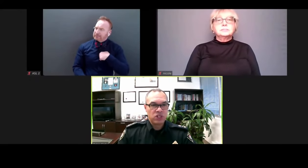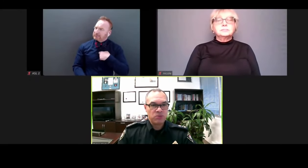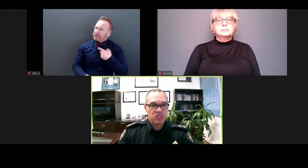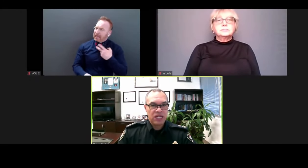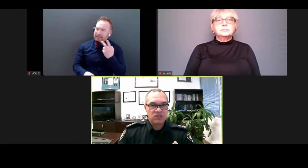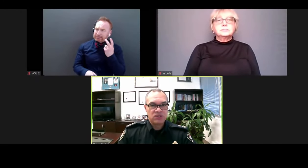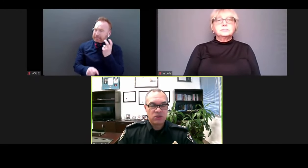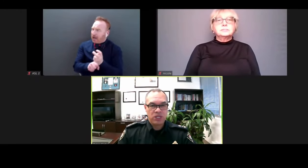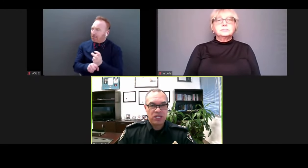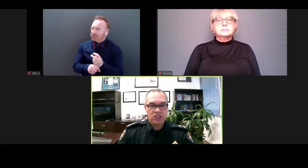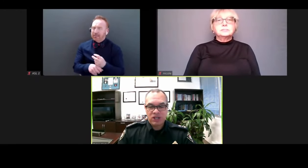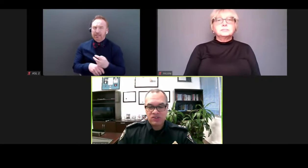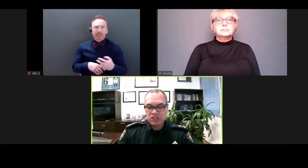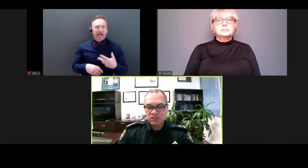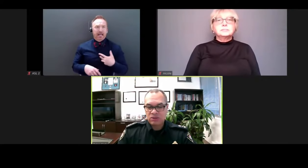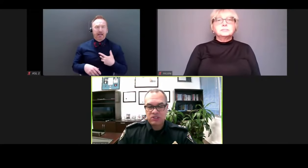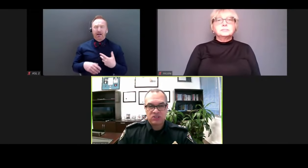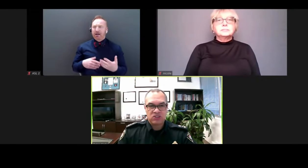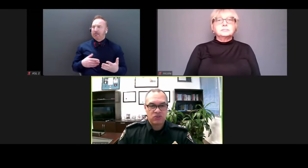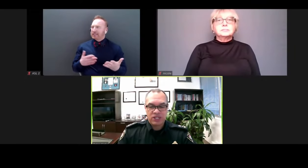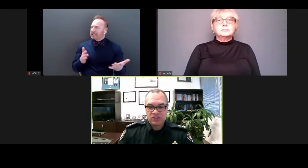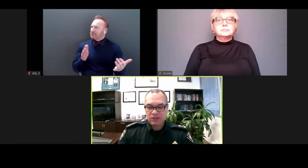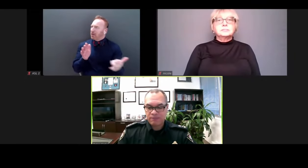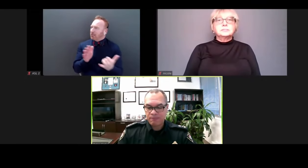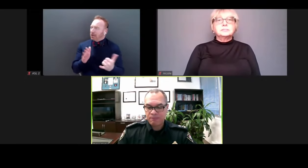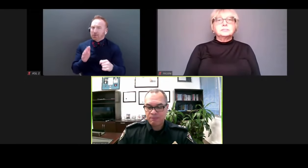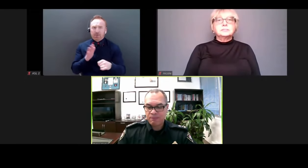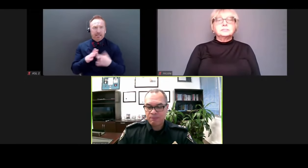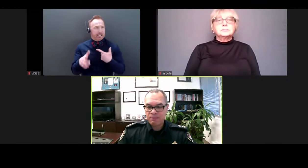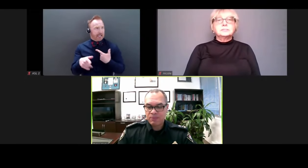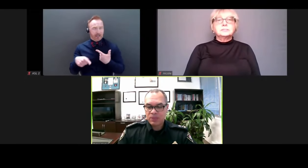the circumstances that we and the residents and the businesses are facing.